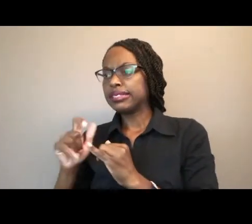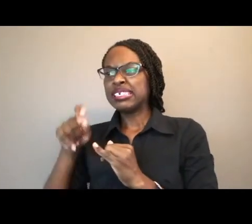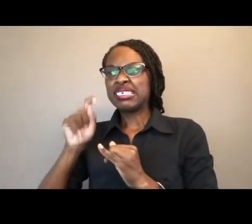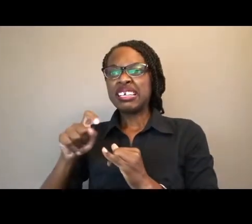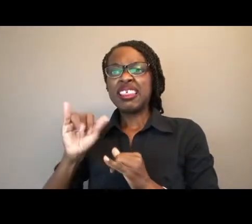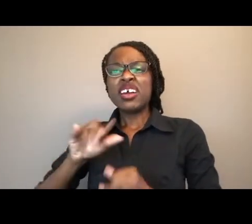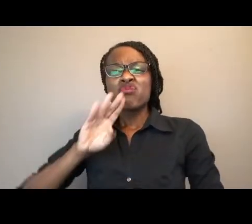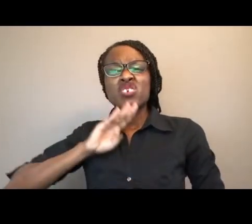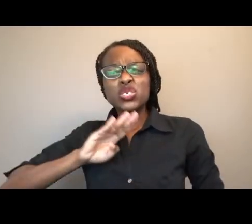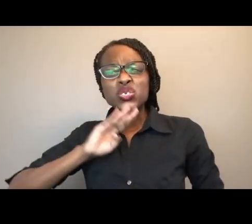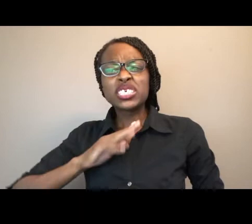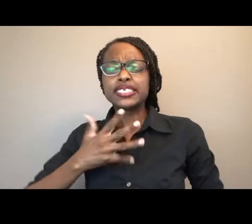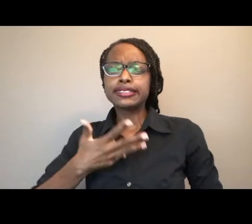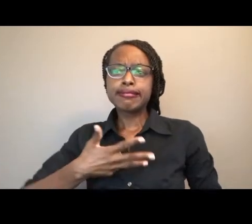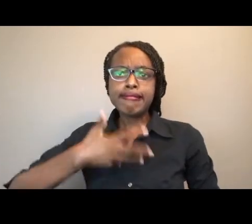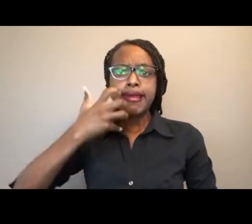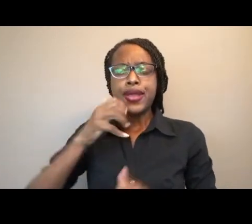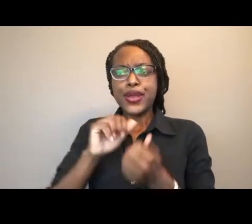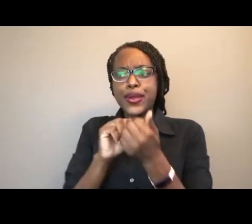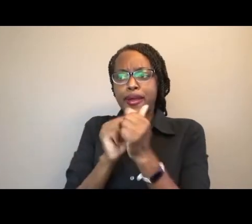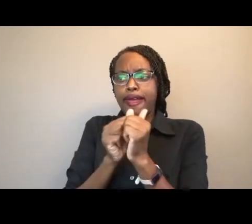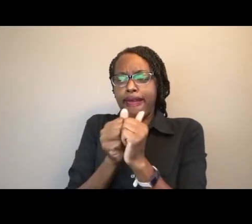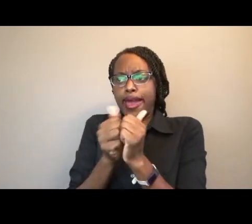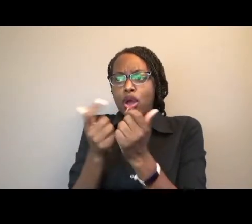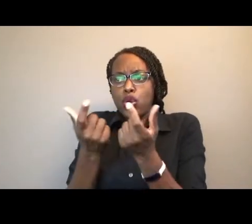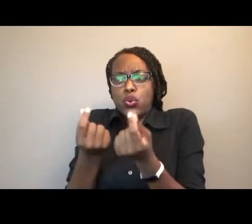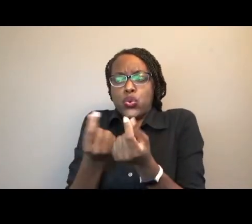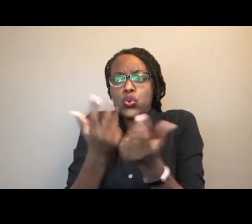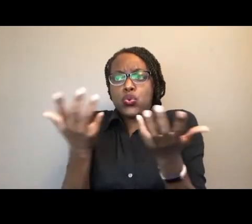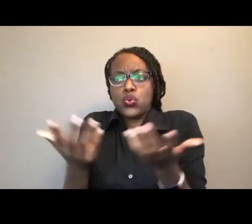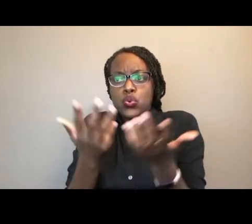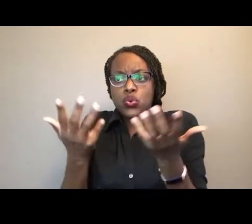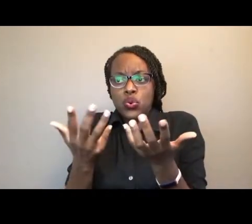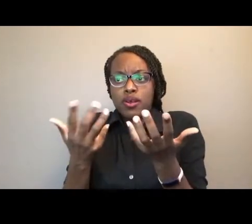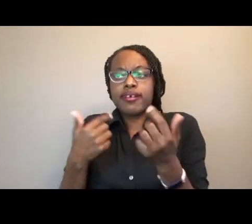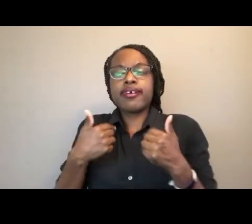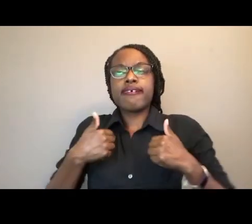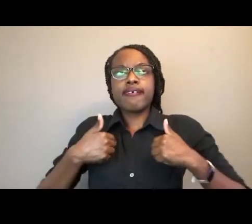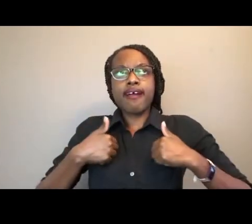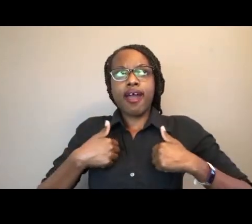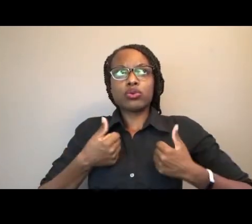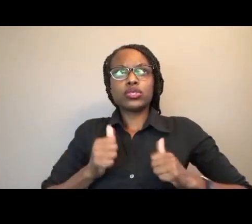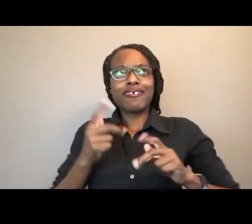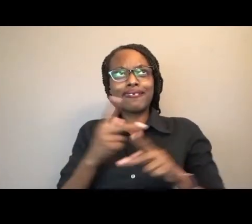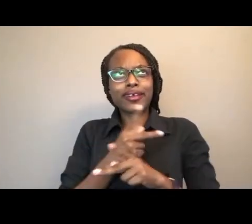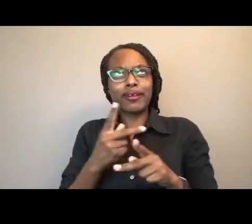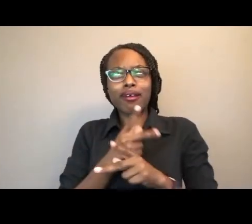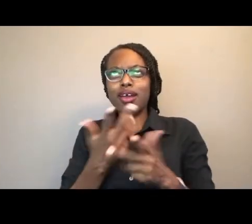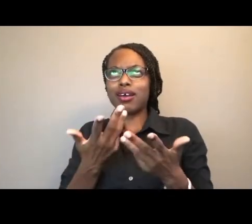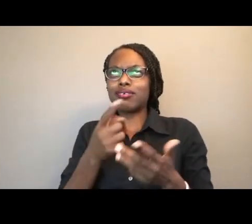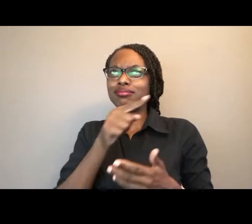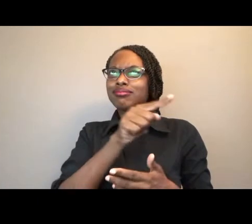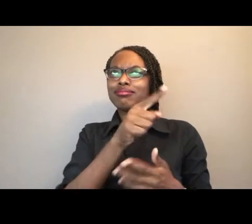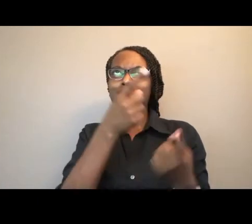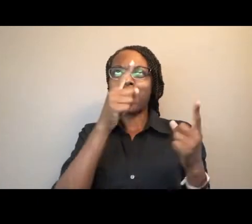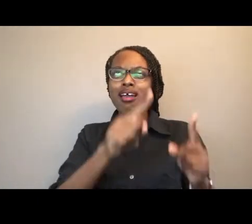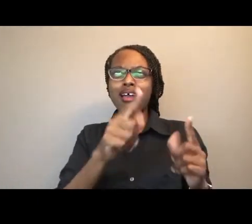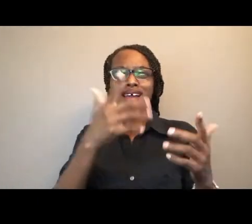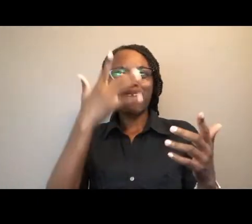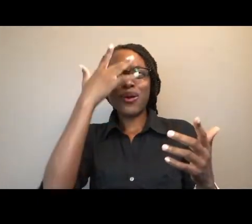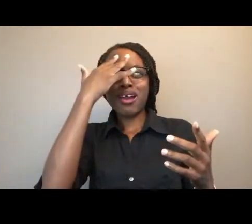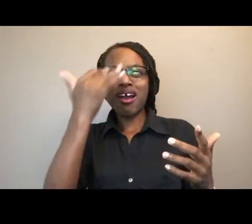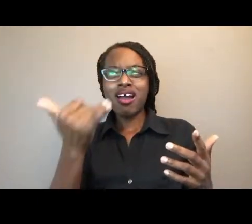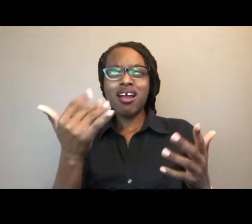people do too. As I was trying to wrap my head around what happened, the words of Martin Luther King came to me. I have a